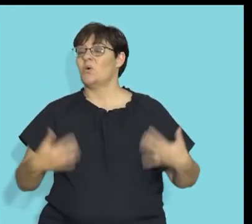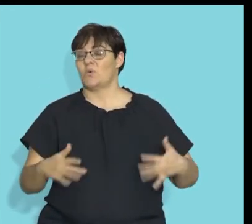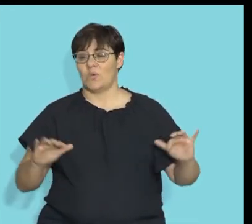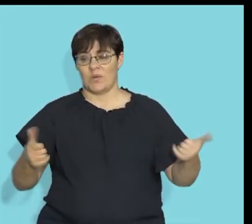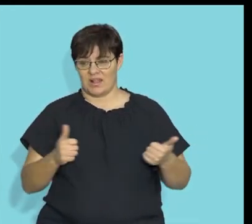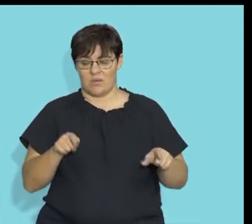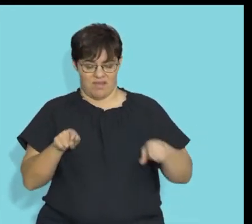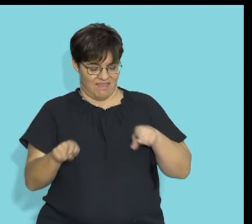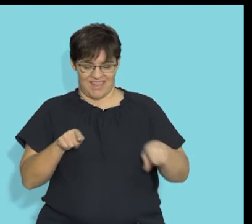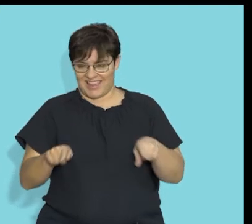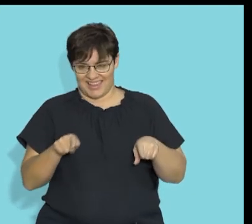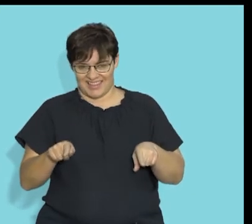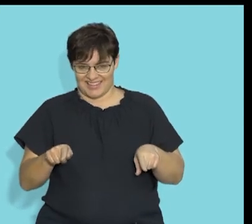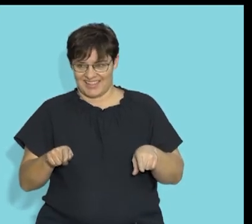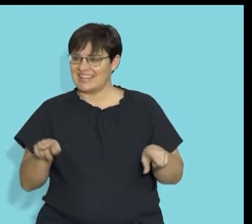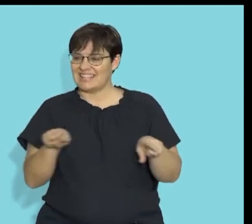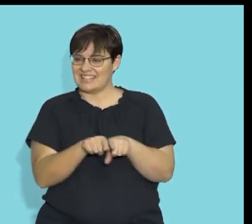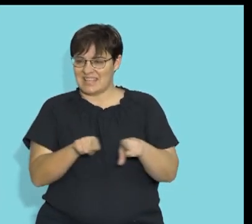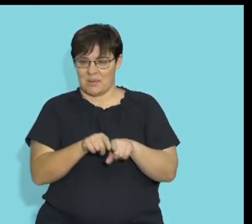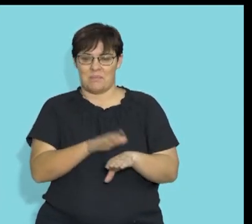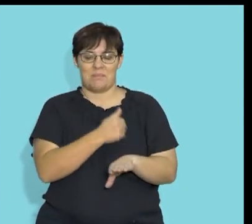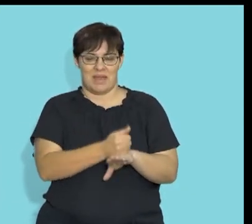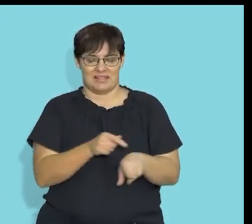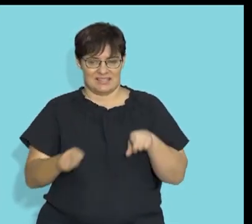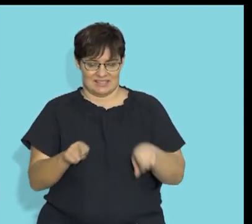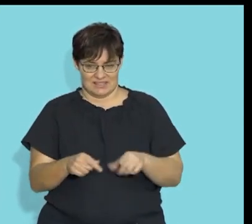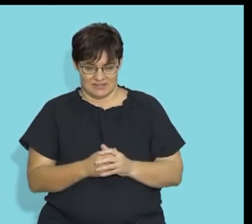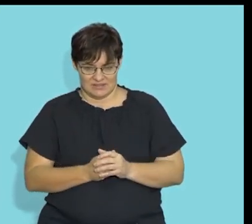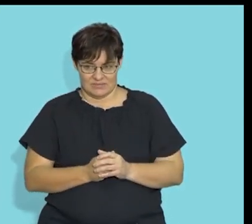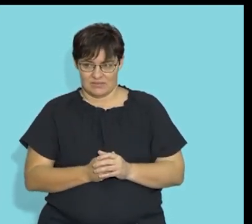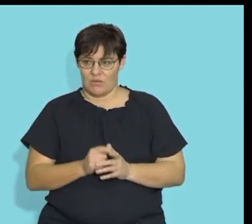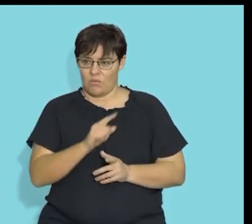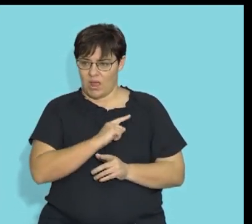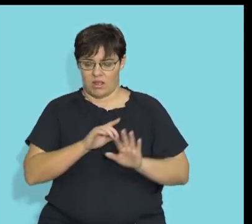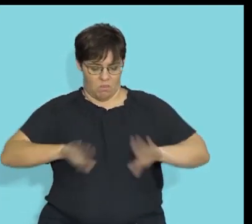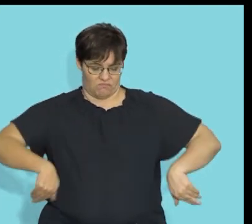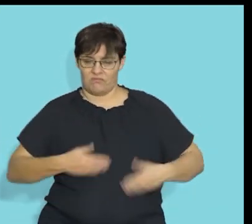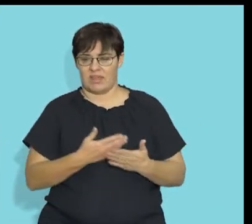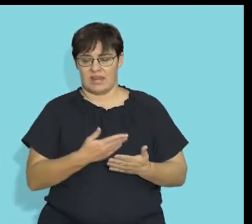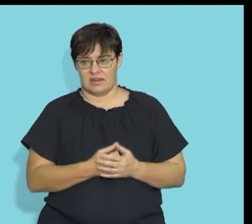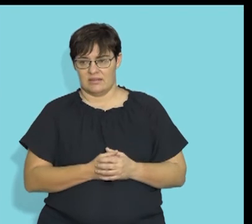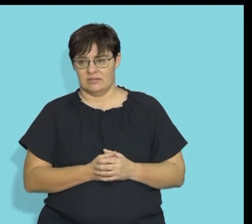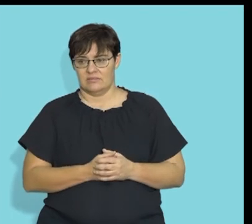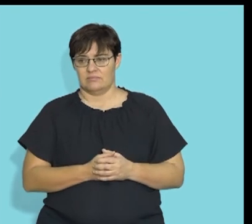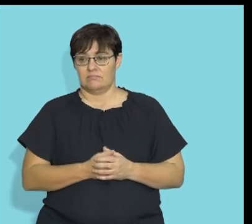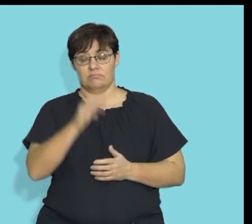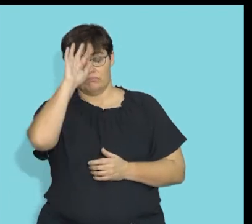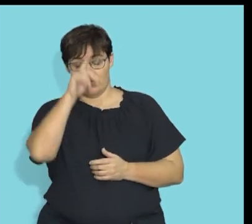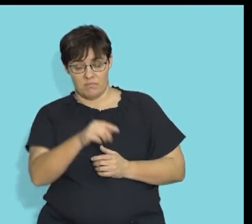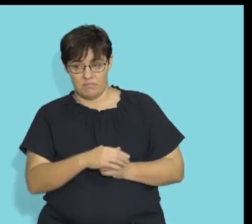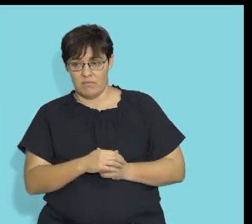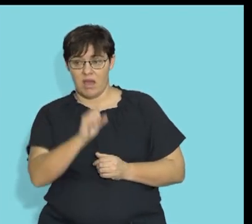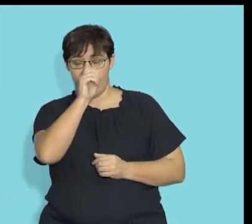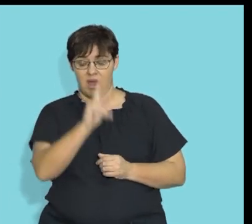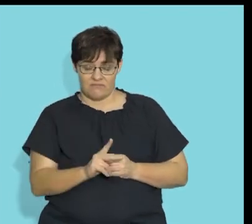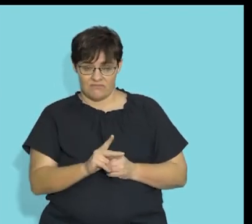which is wonderful because I like to be able to get the same bases in exponential equations because then I can drop them. But I